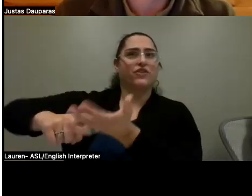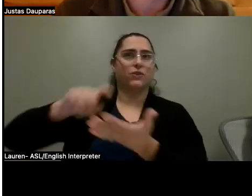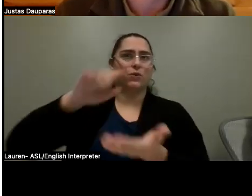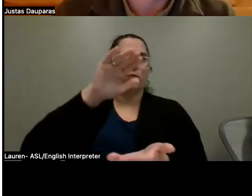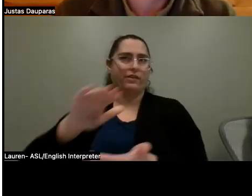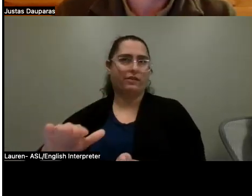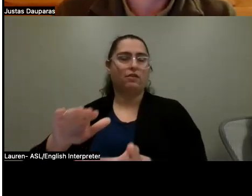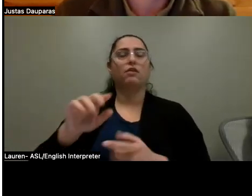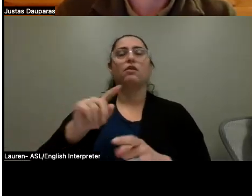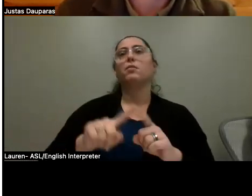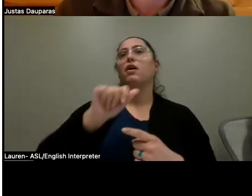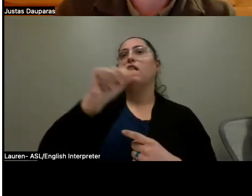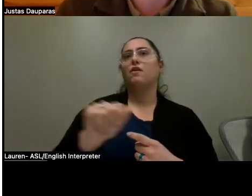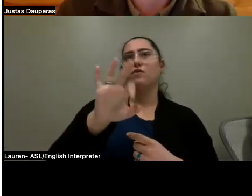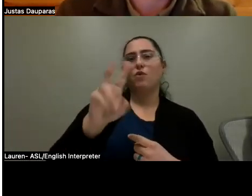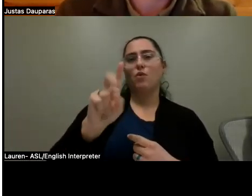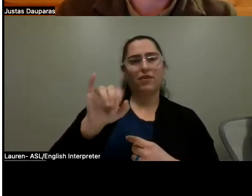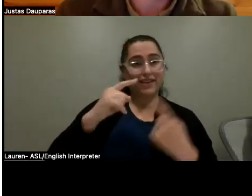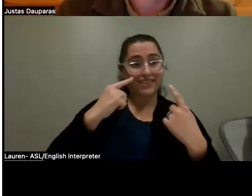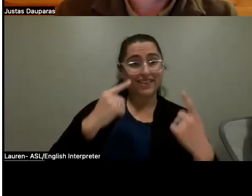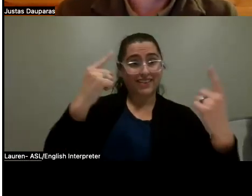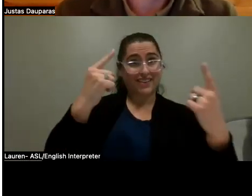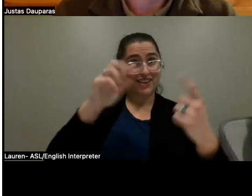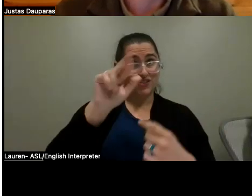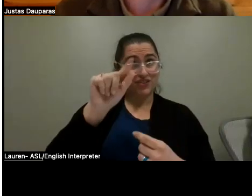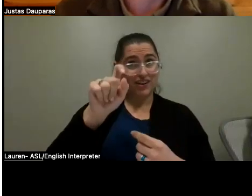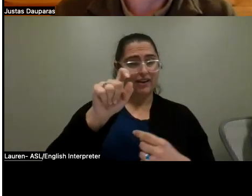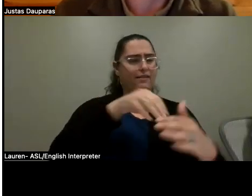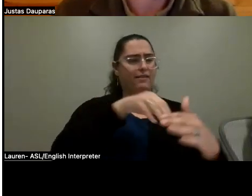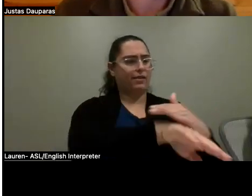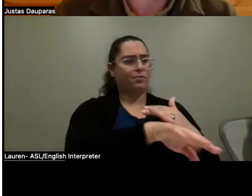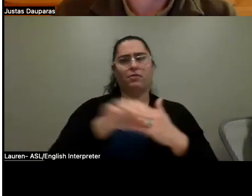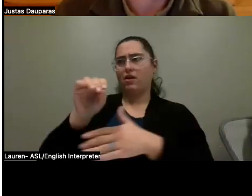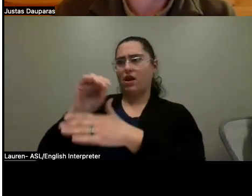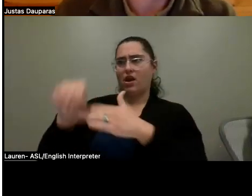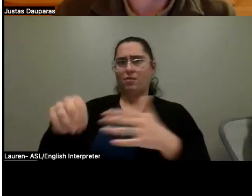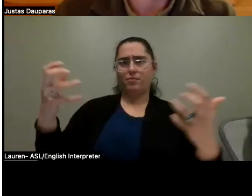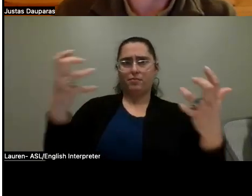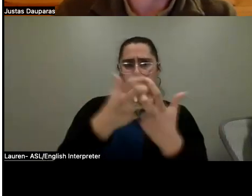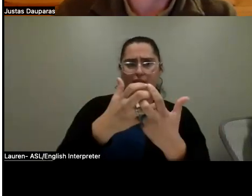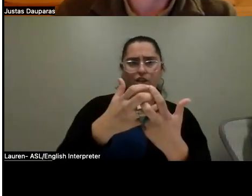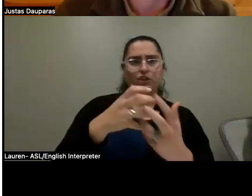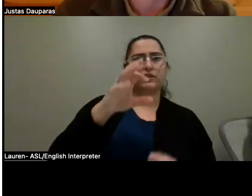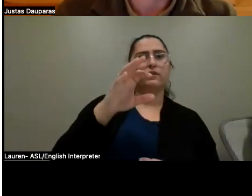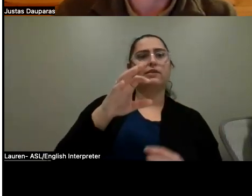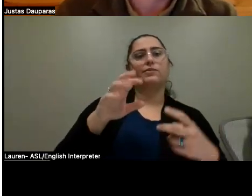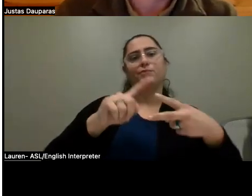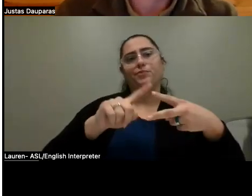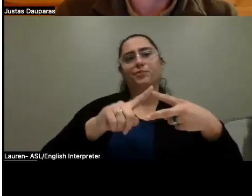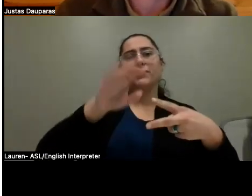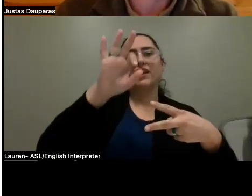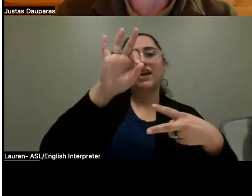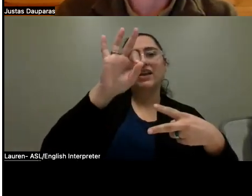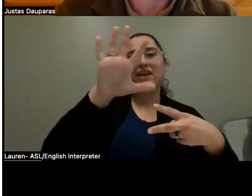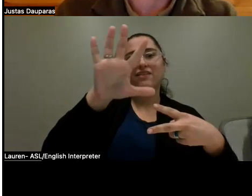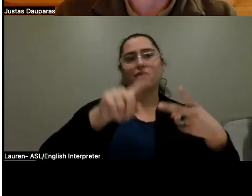So for example, having the input and output match being 90 LDT C alpha or 95, it